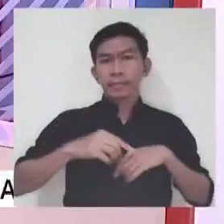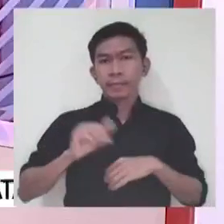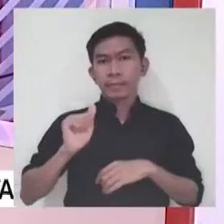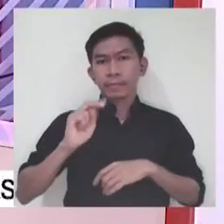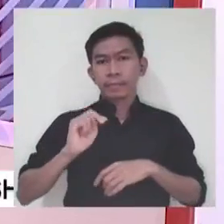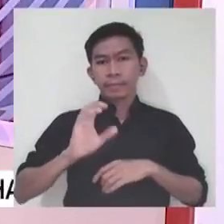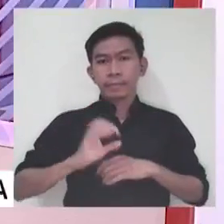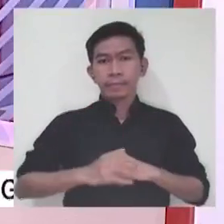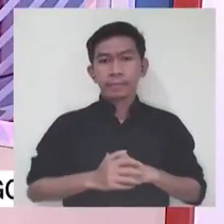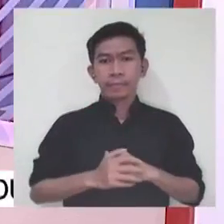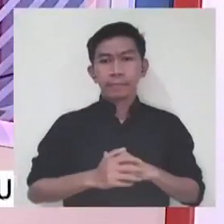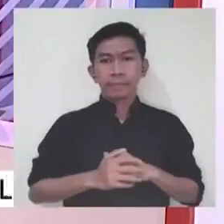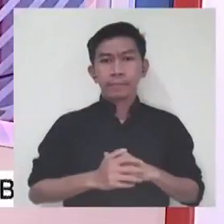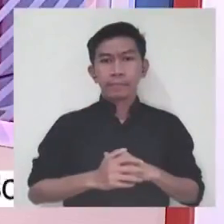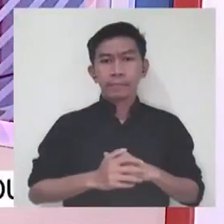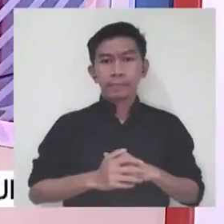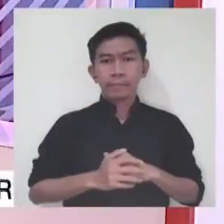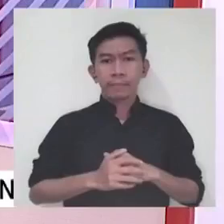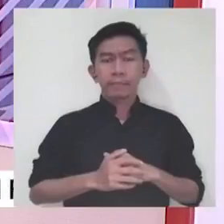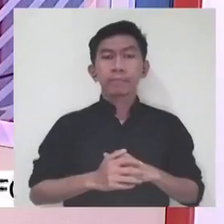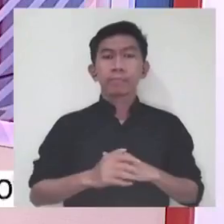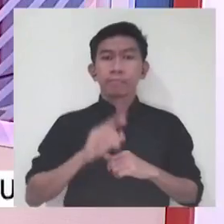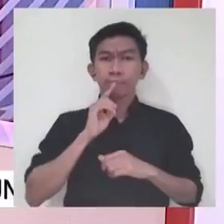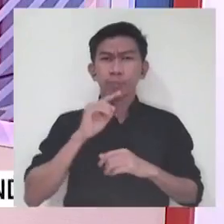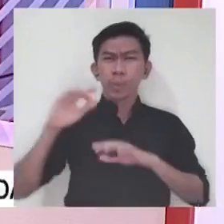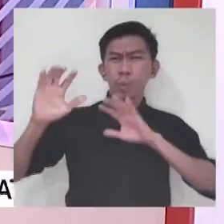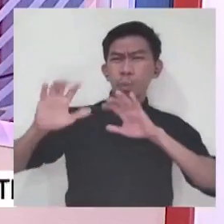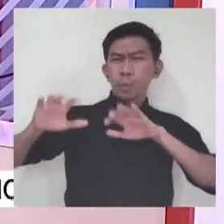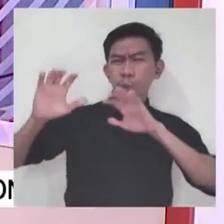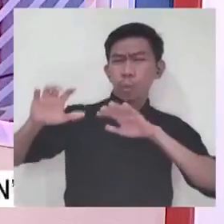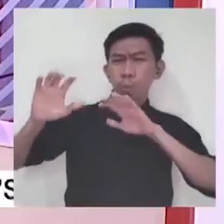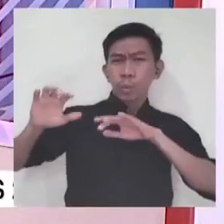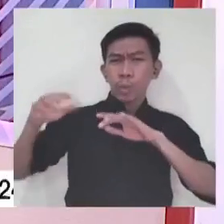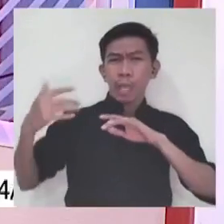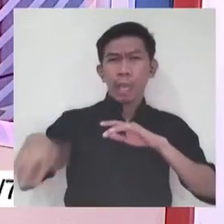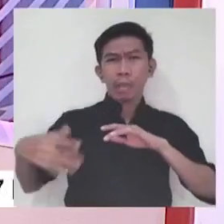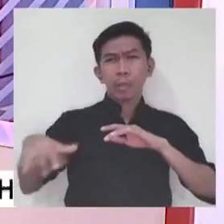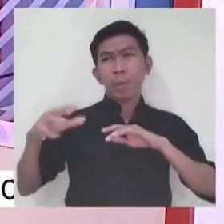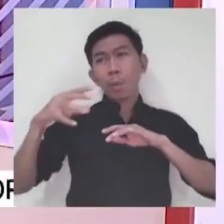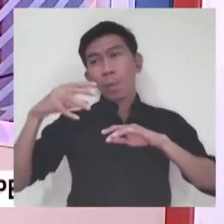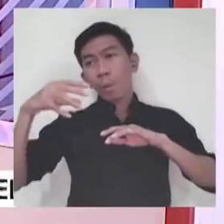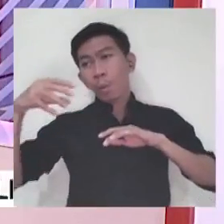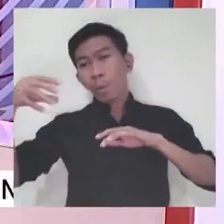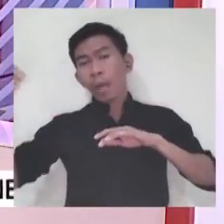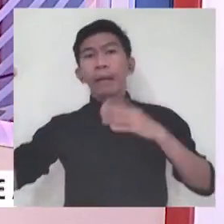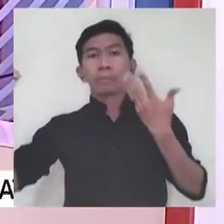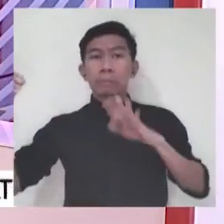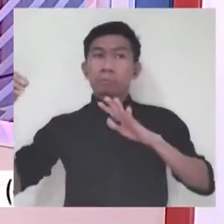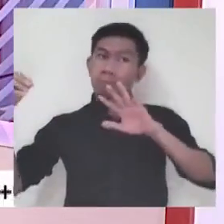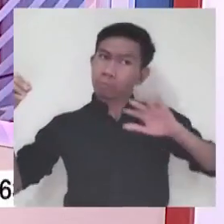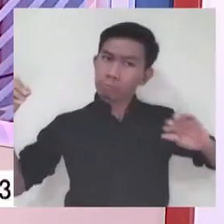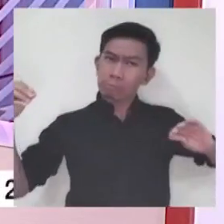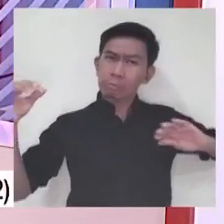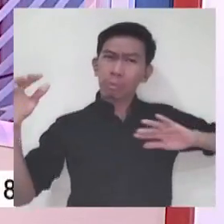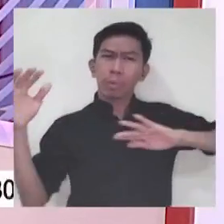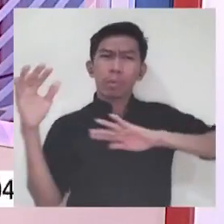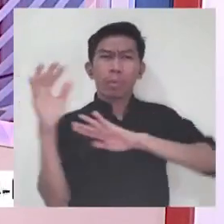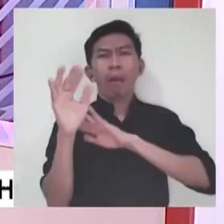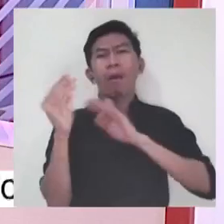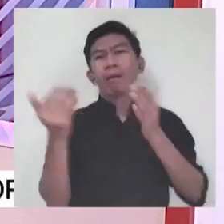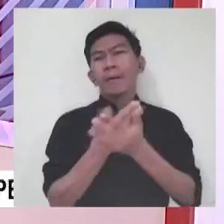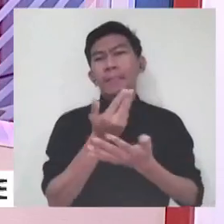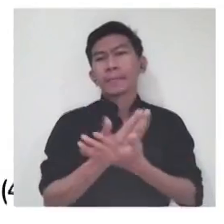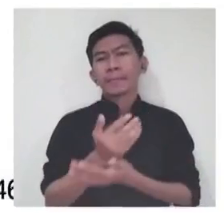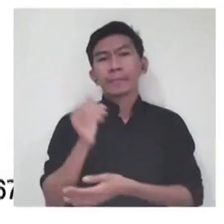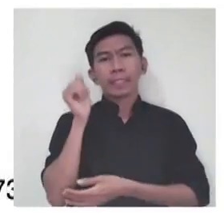Well, Typhoon Egai has left the Philippine area of responsibility, but there's another incoming storm. A resident meteorologist, Ariel Rojas, joins us